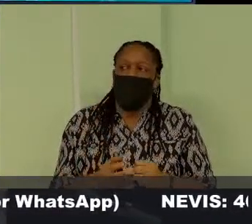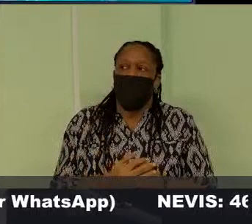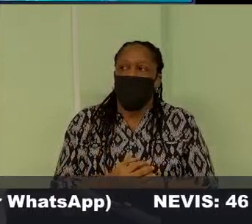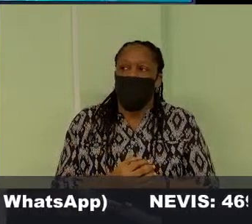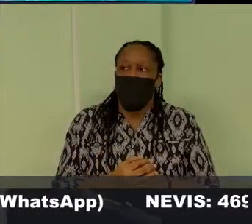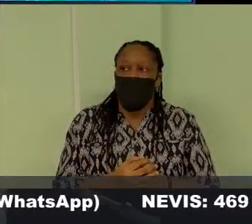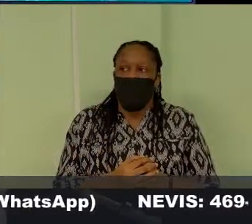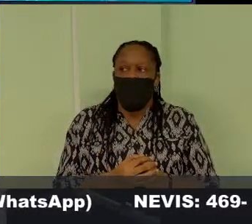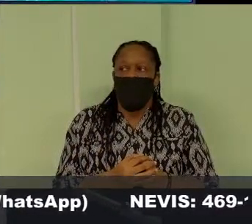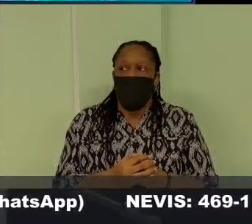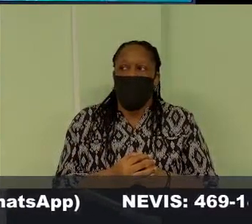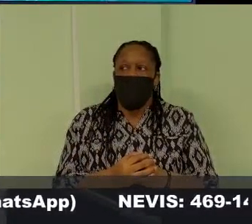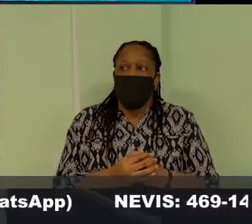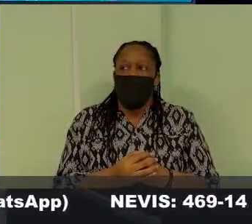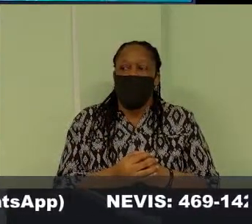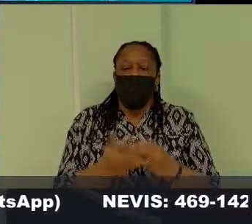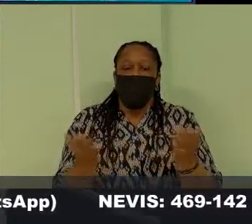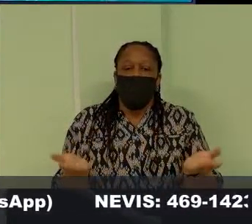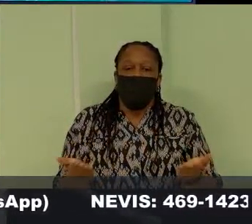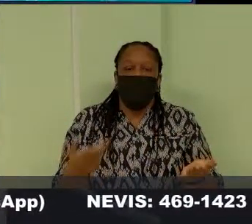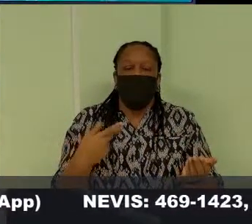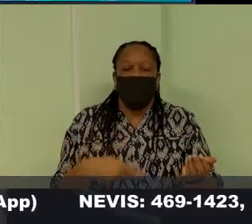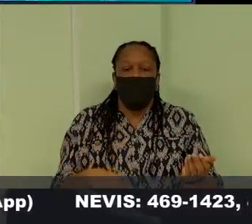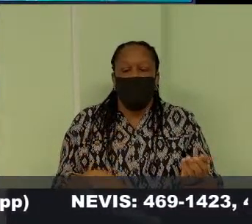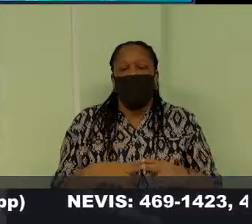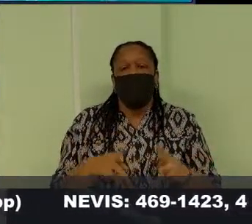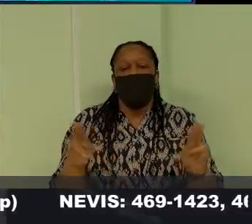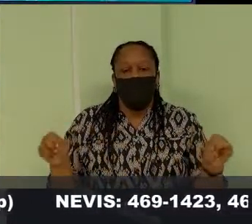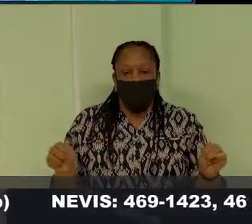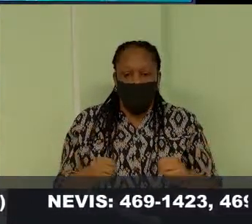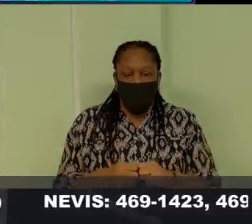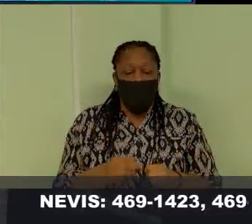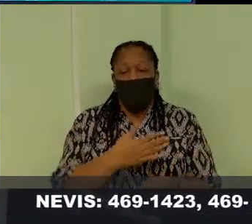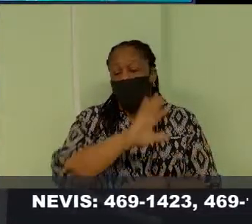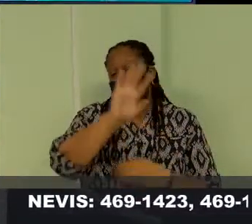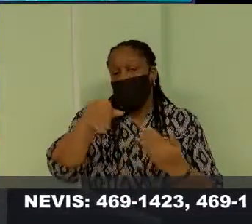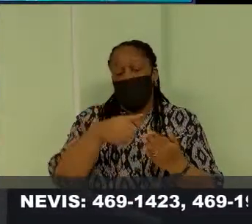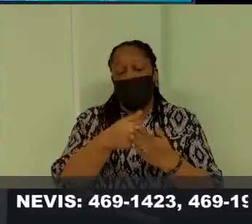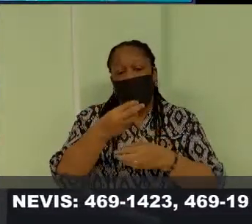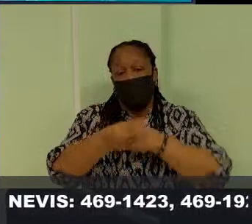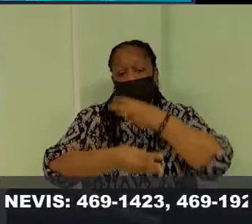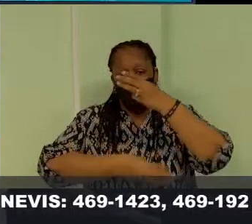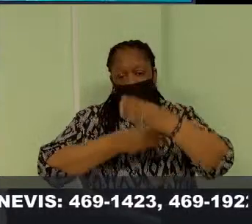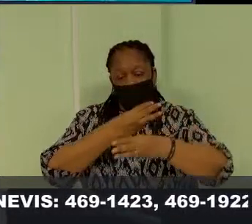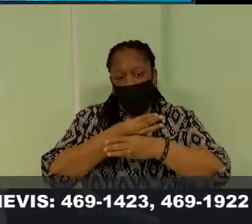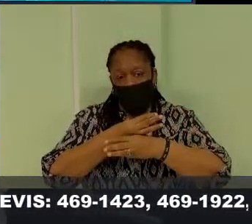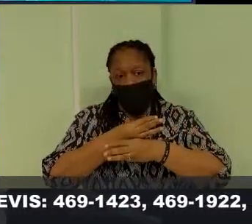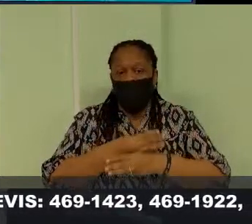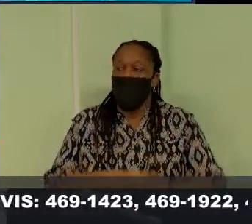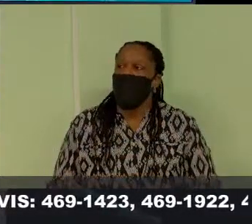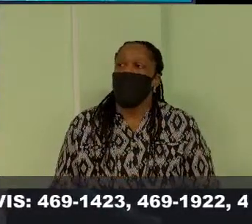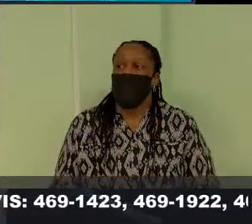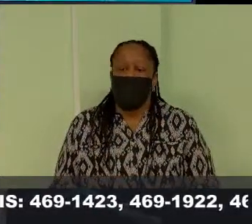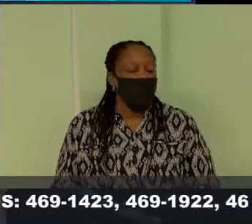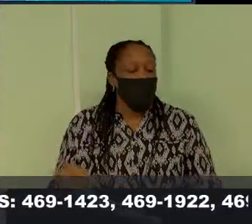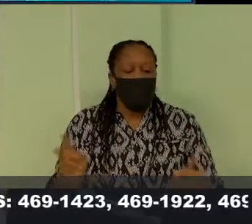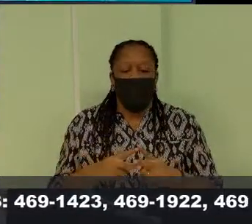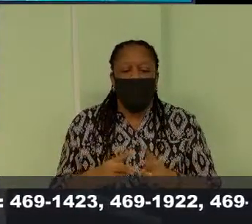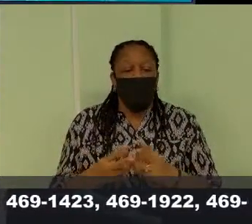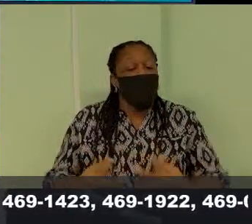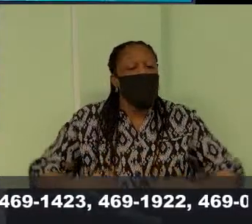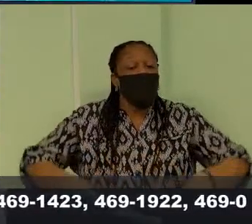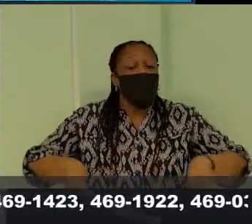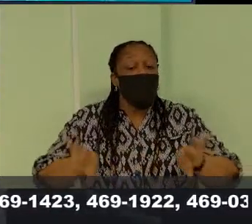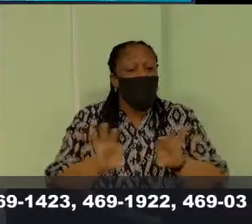COVID-19 pandemic here in the Federation and globally. Of course, it becomes more important now